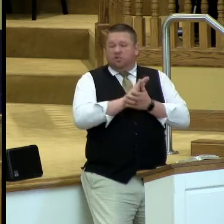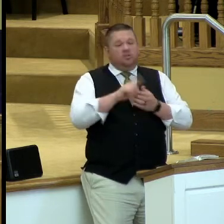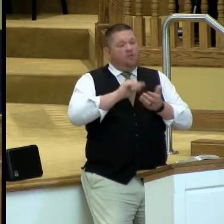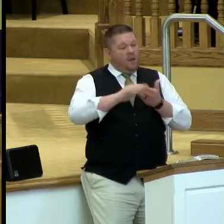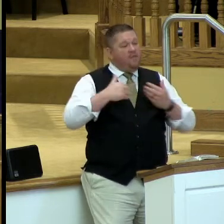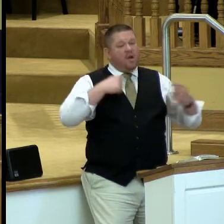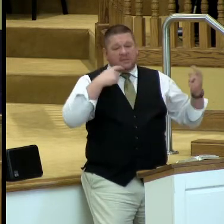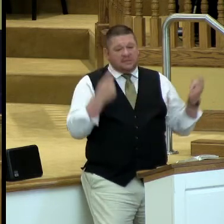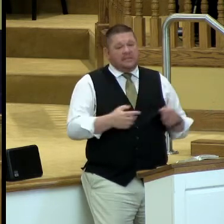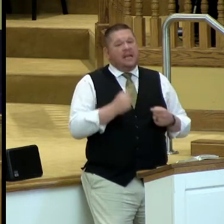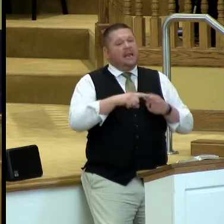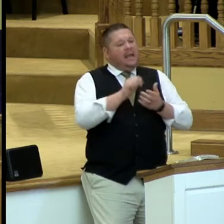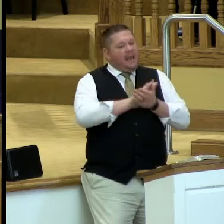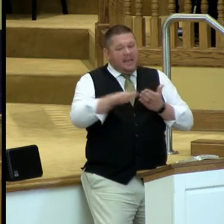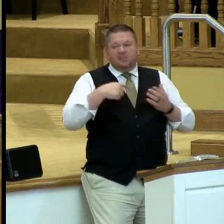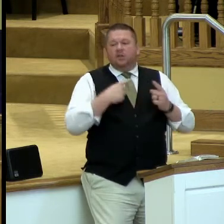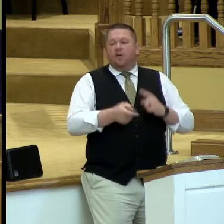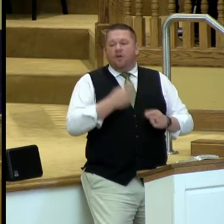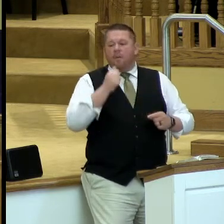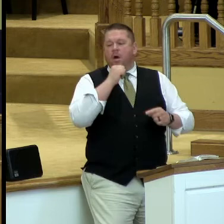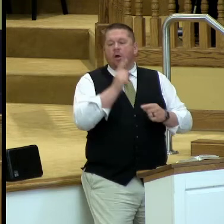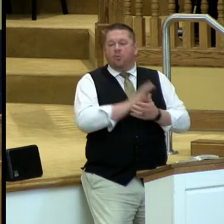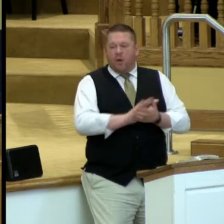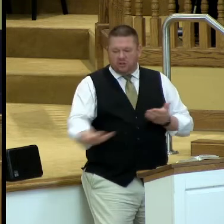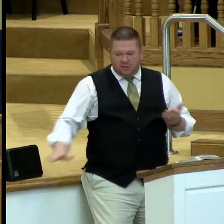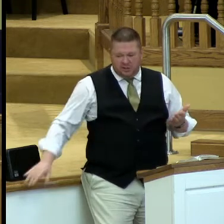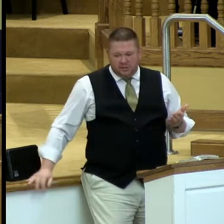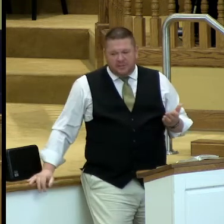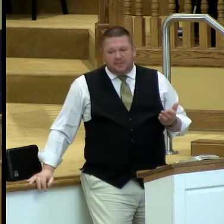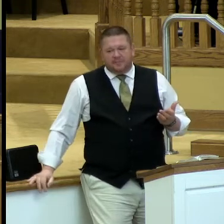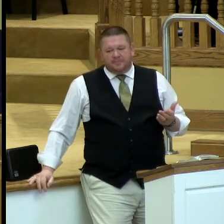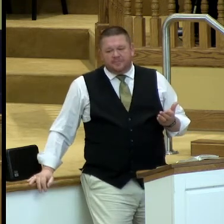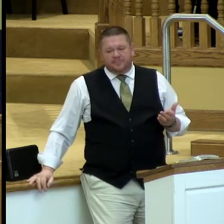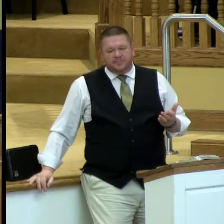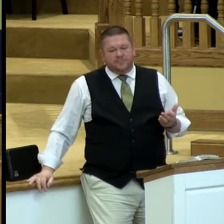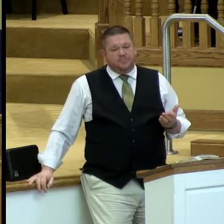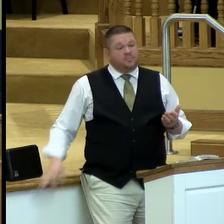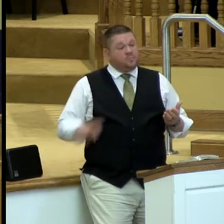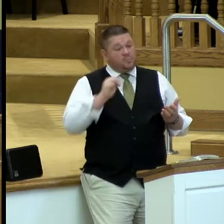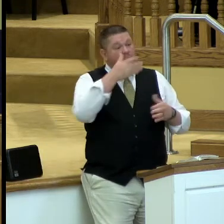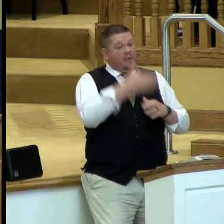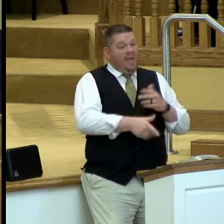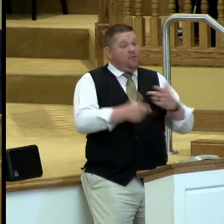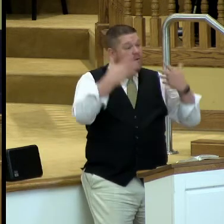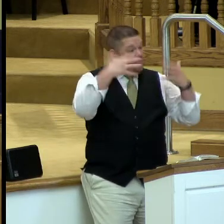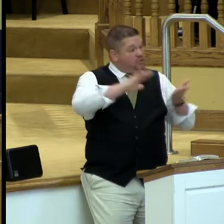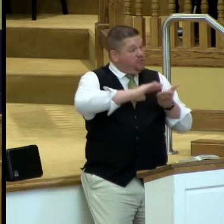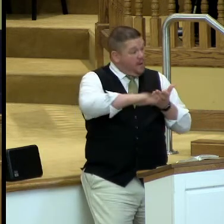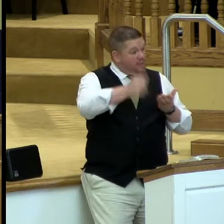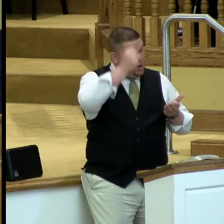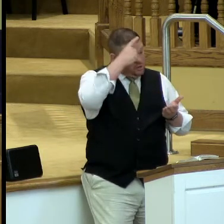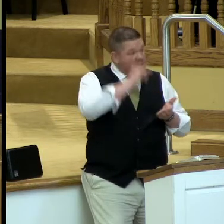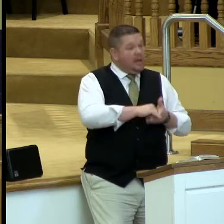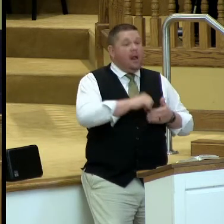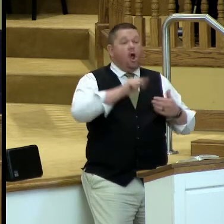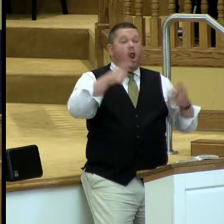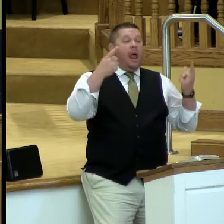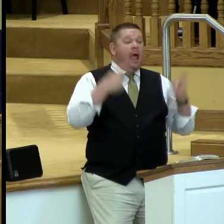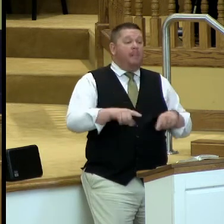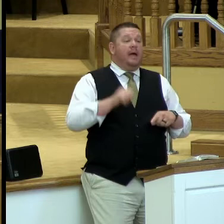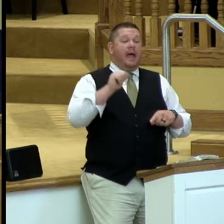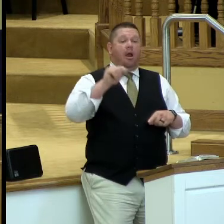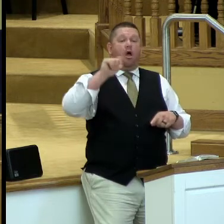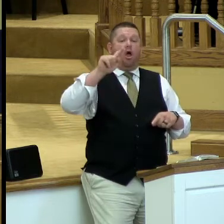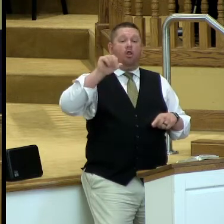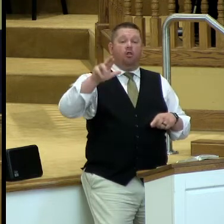just to forgive us our sins and to cleanse us from all unrighteousness. Well, after you've been forgiven, and understand this all happens